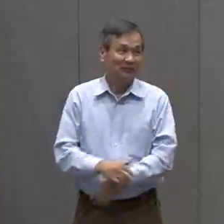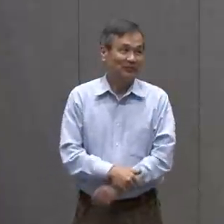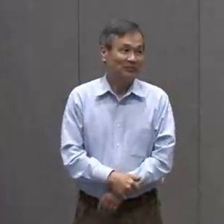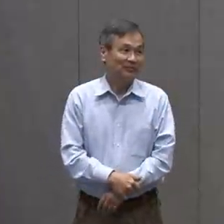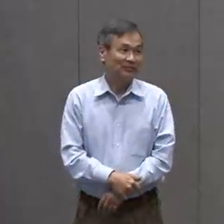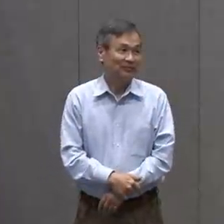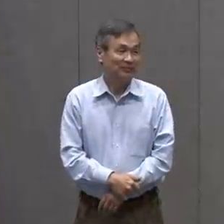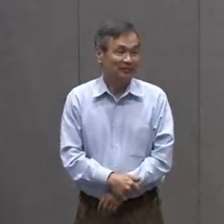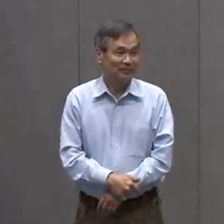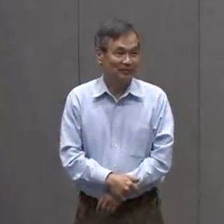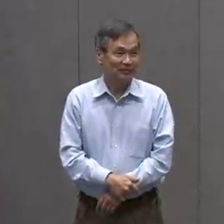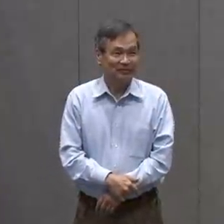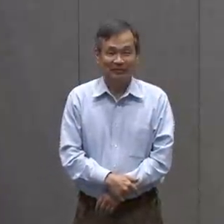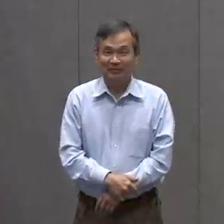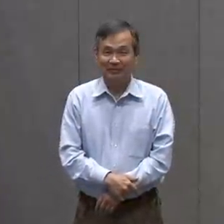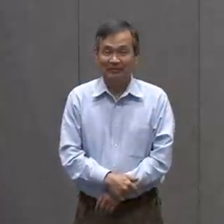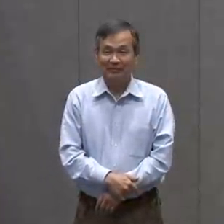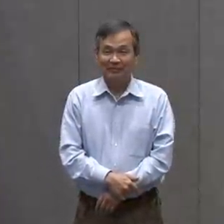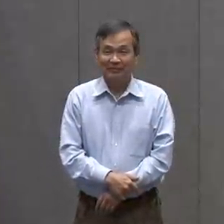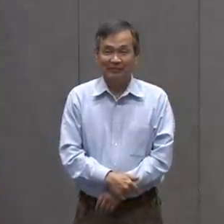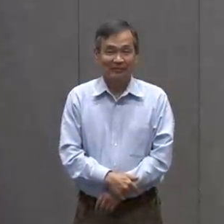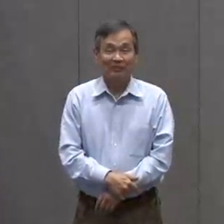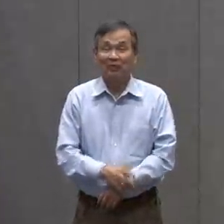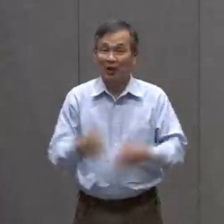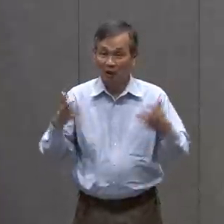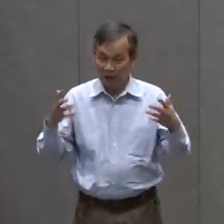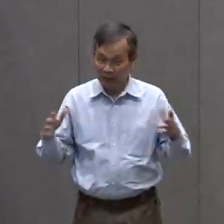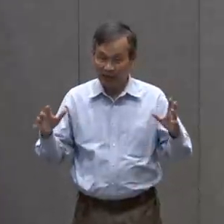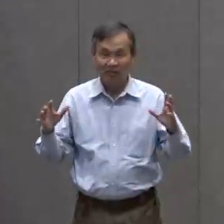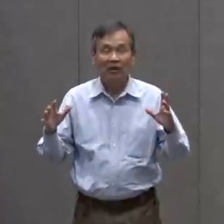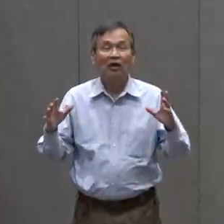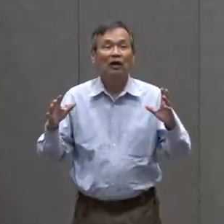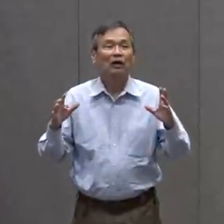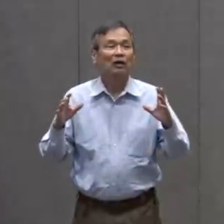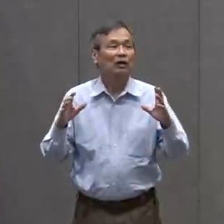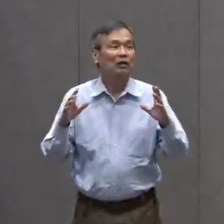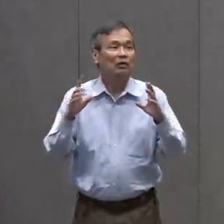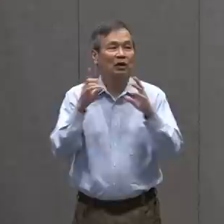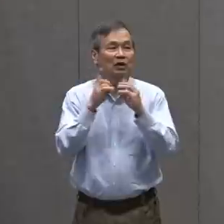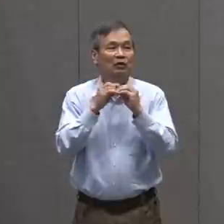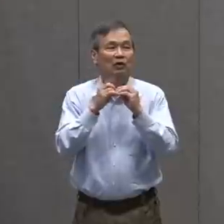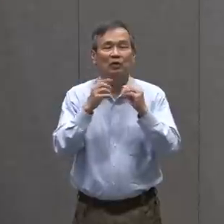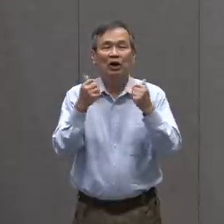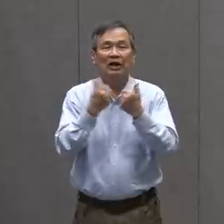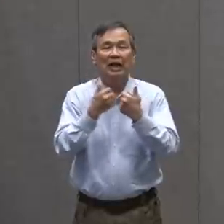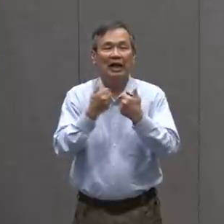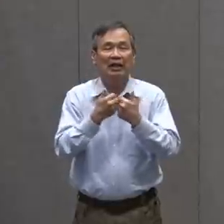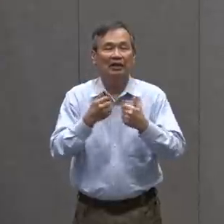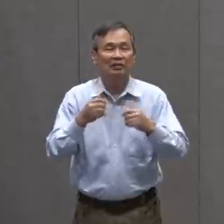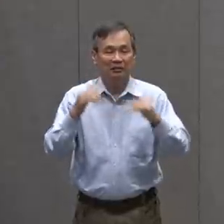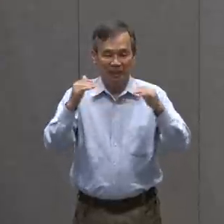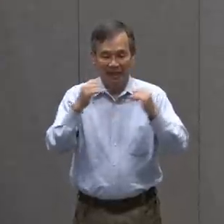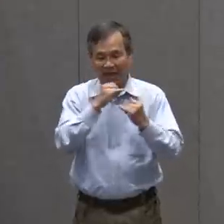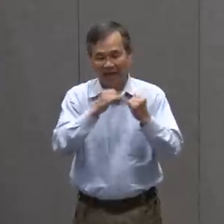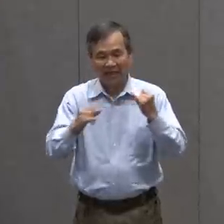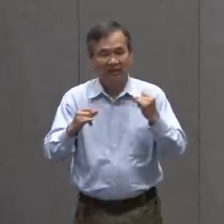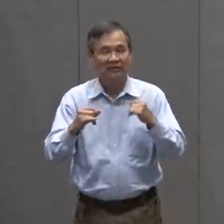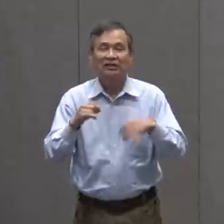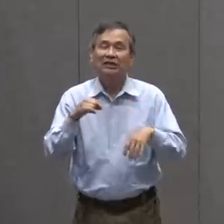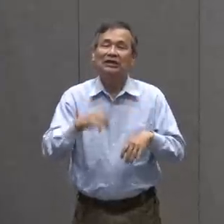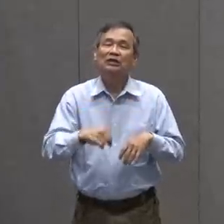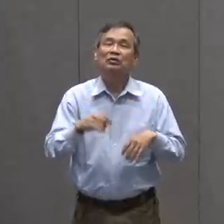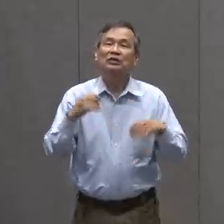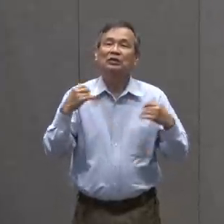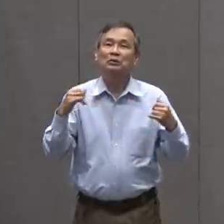With slides and ladders. All right, so we did have one very last game, but this was a game that was played